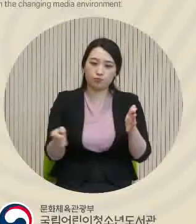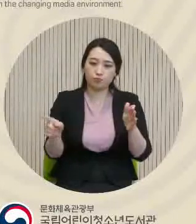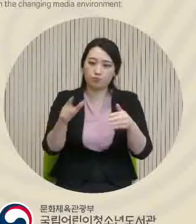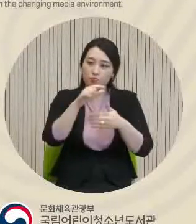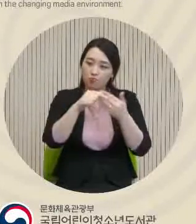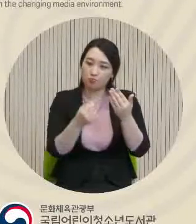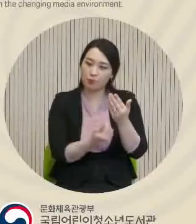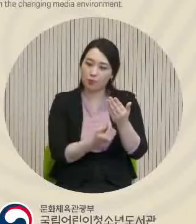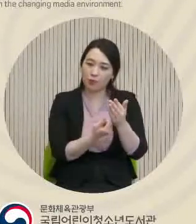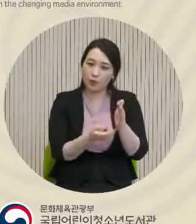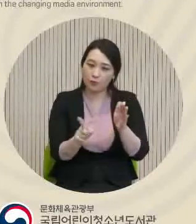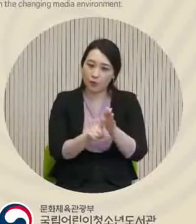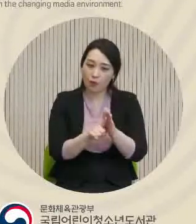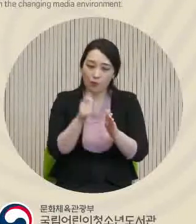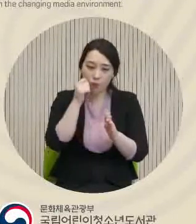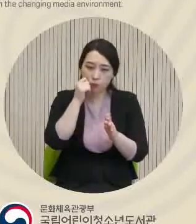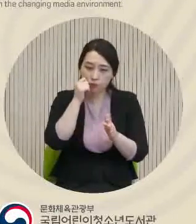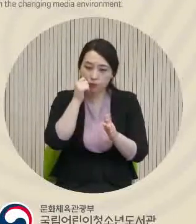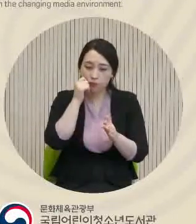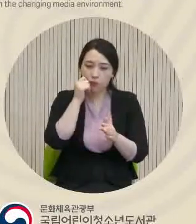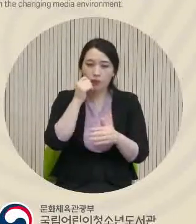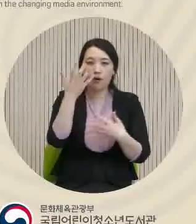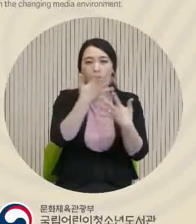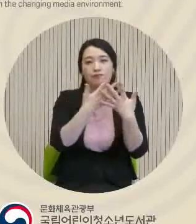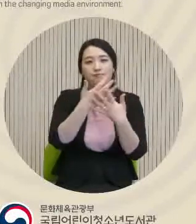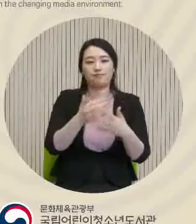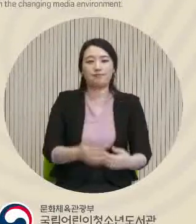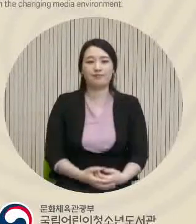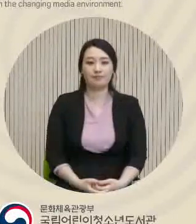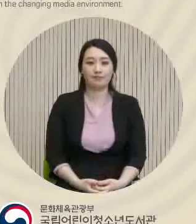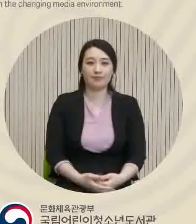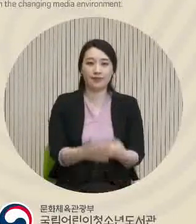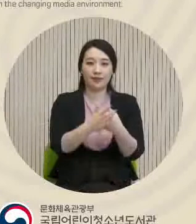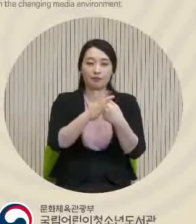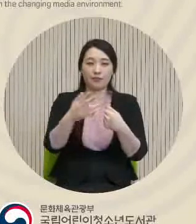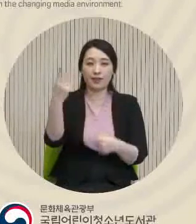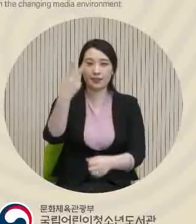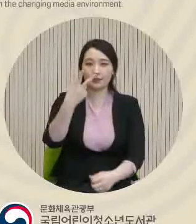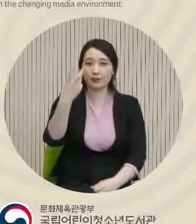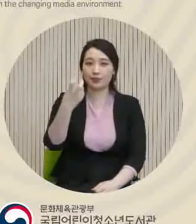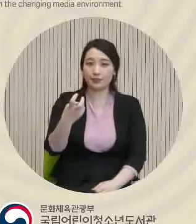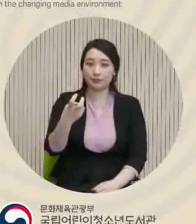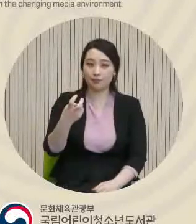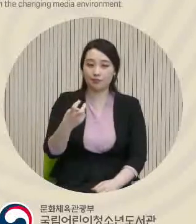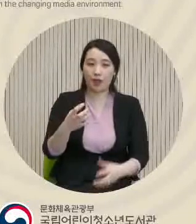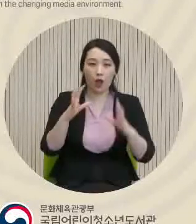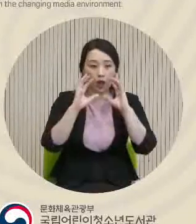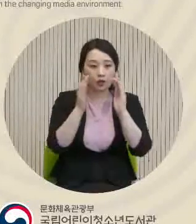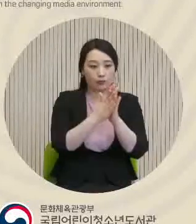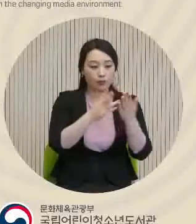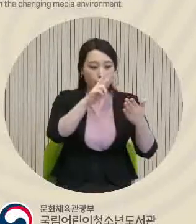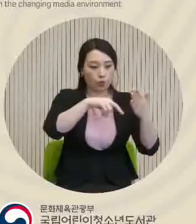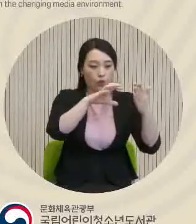and have the program with the children on site. So this is the reason why